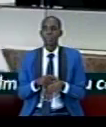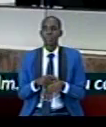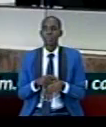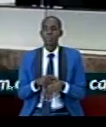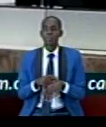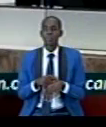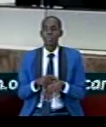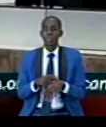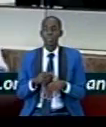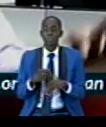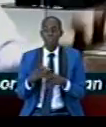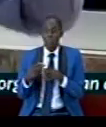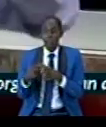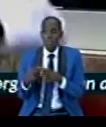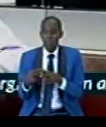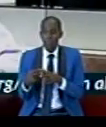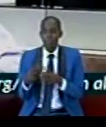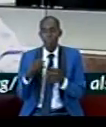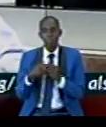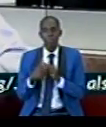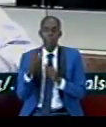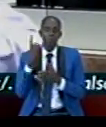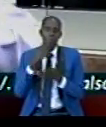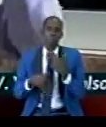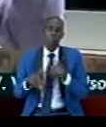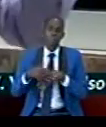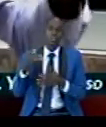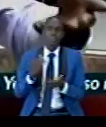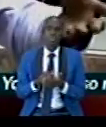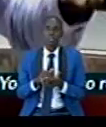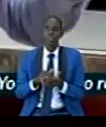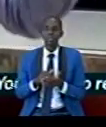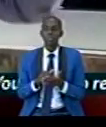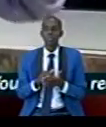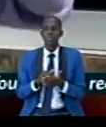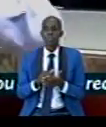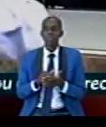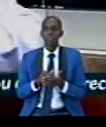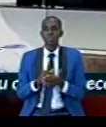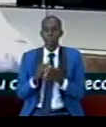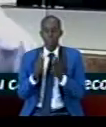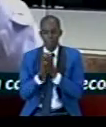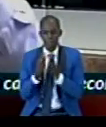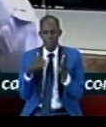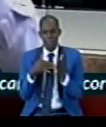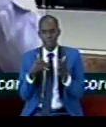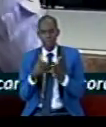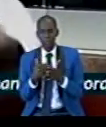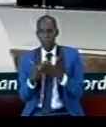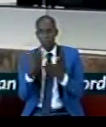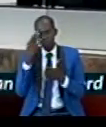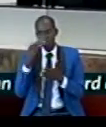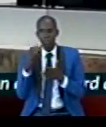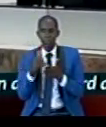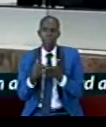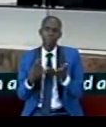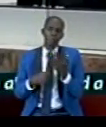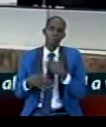Before I know, they will come back. I cast them out. Before I know, they will come back. And as a result of